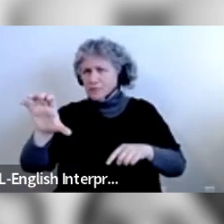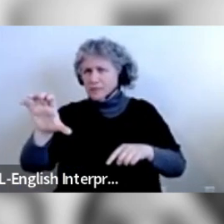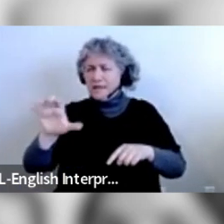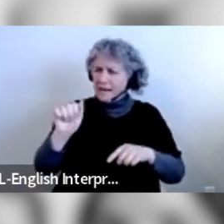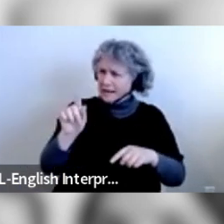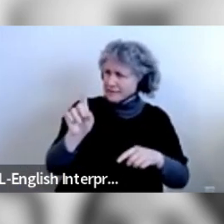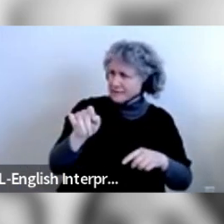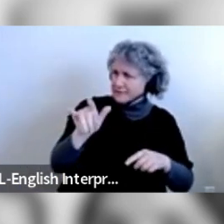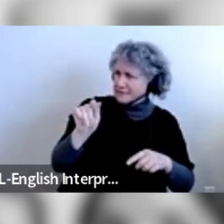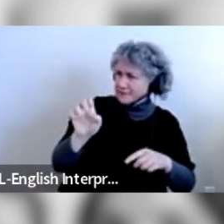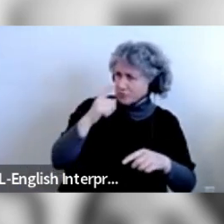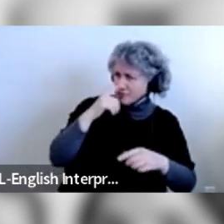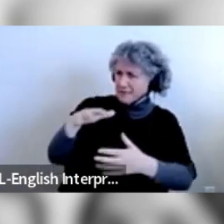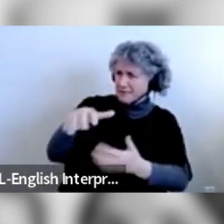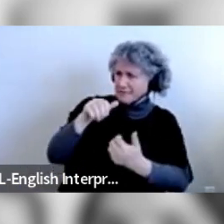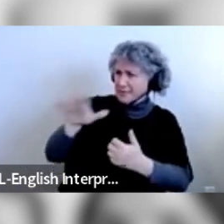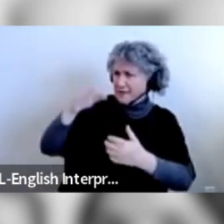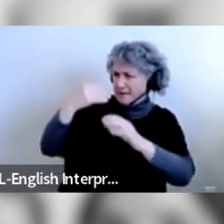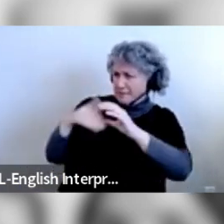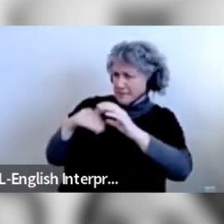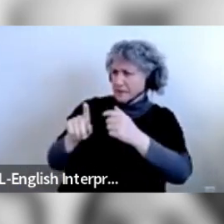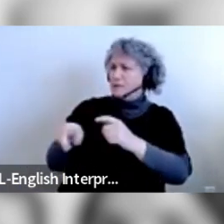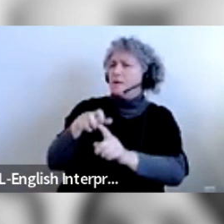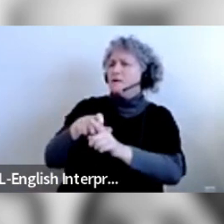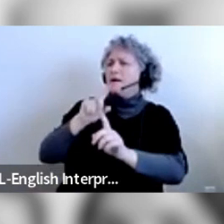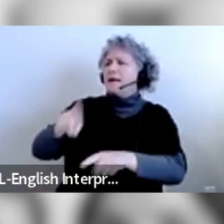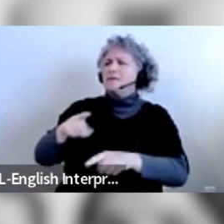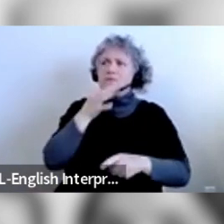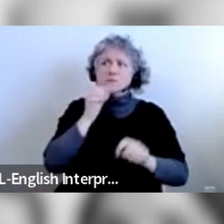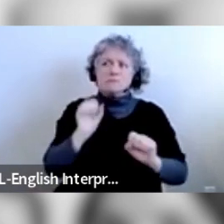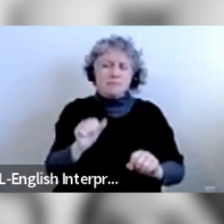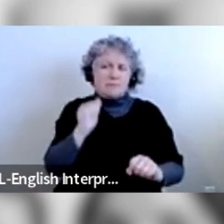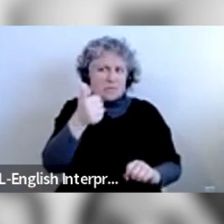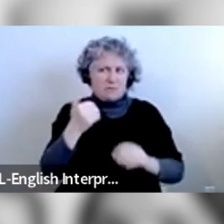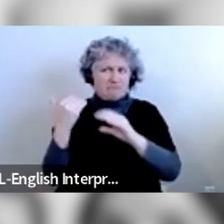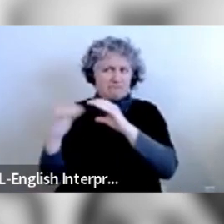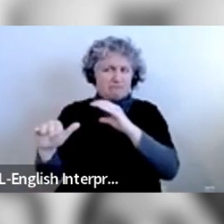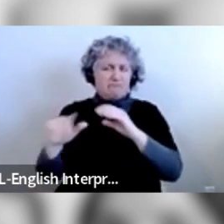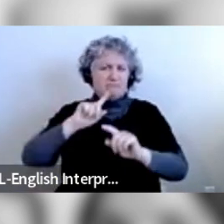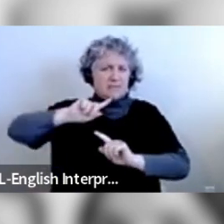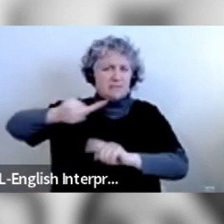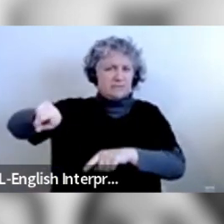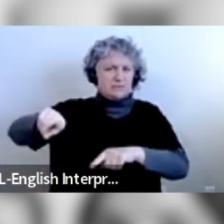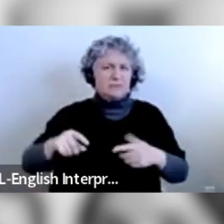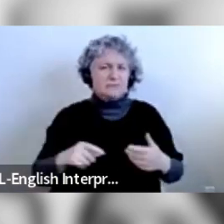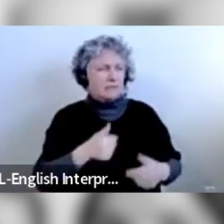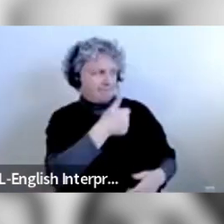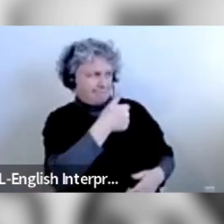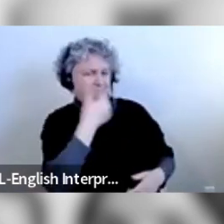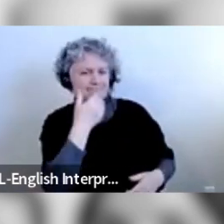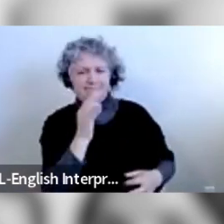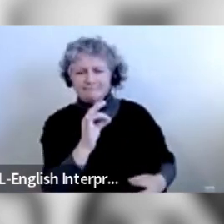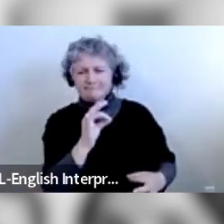can collect that person's info for me, and I will get back to them as soon as possible tomorrow with an answer. Sounds good.